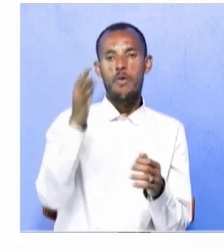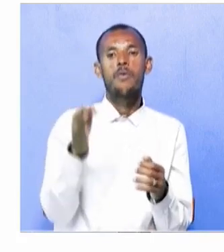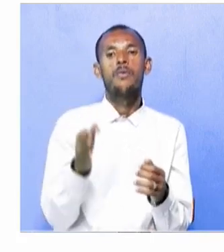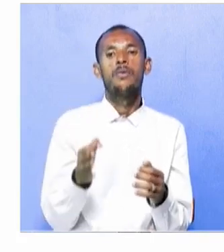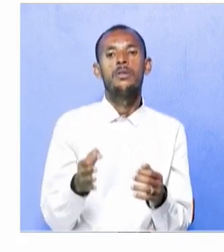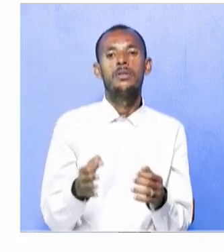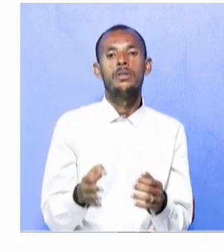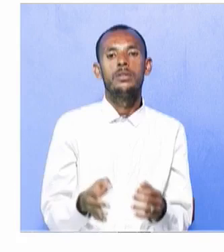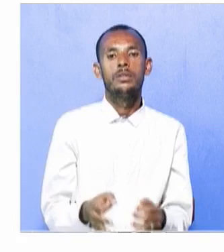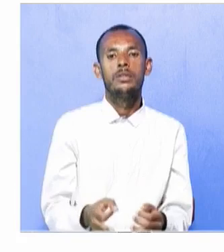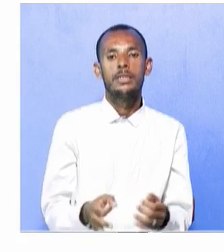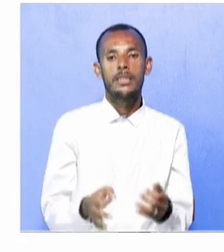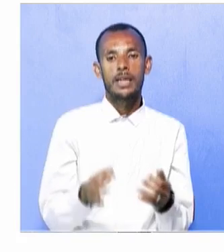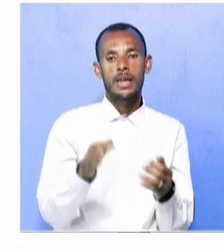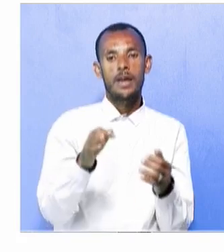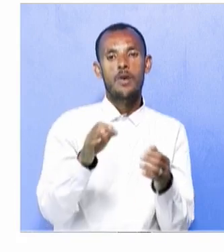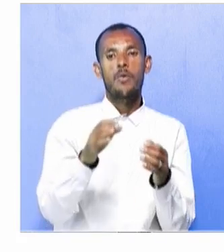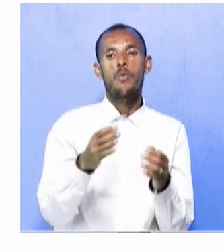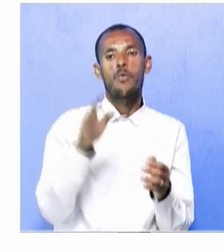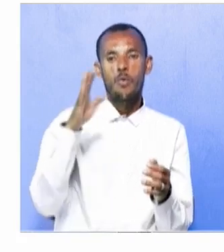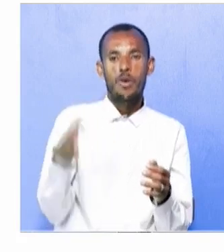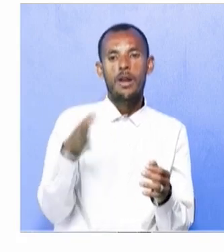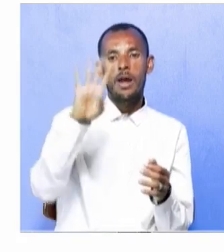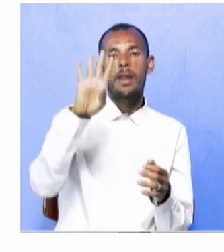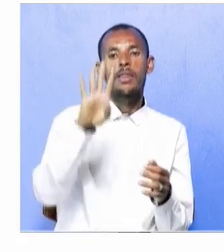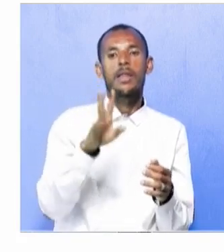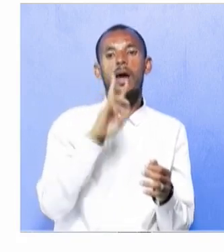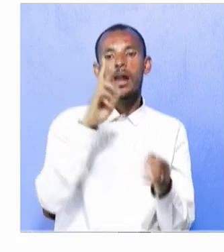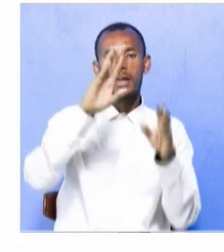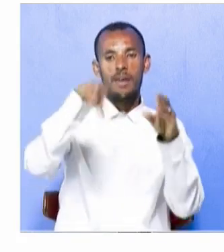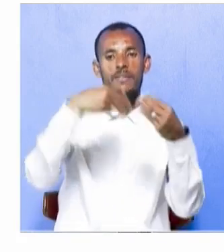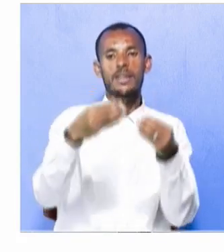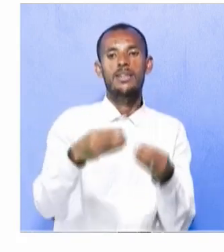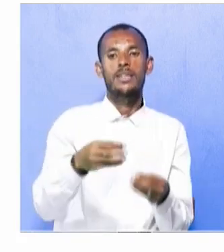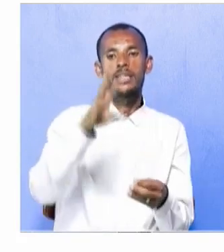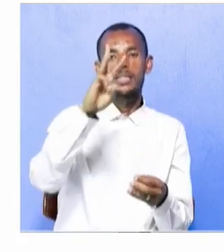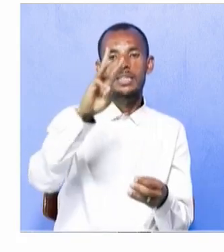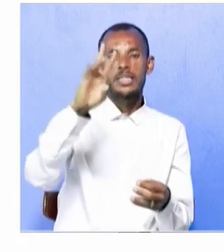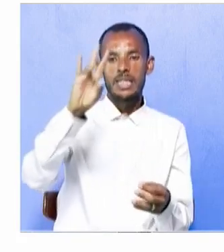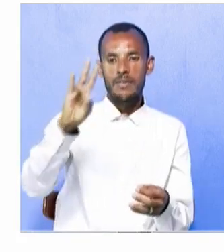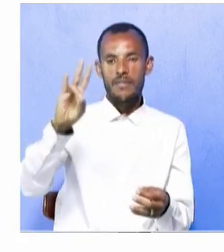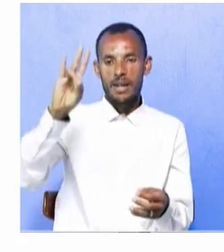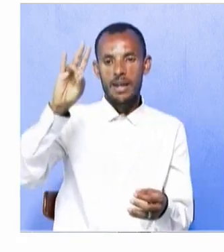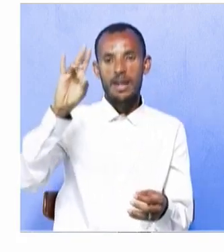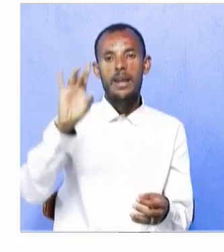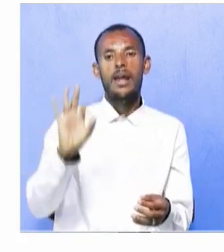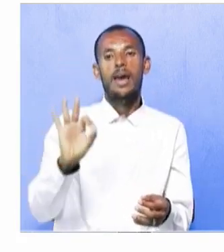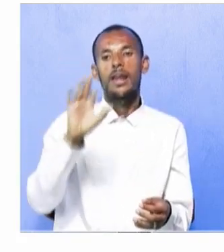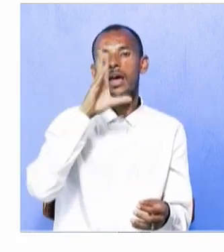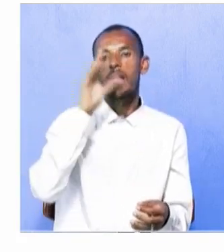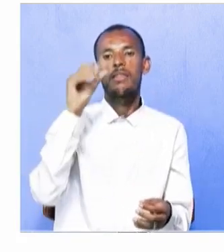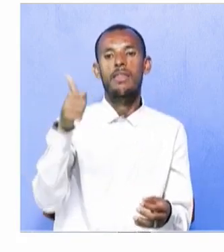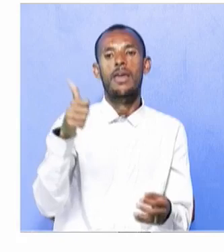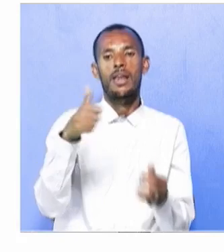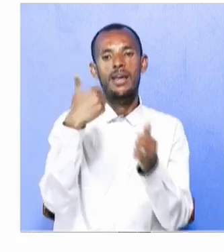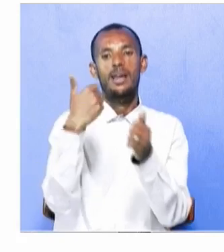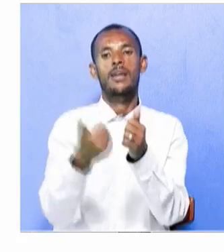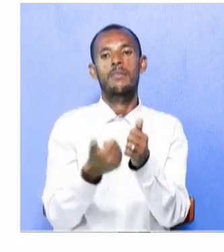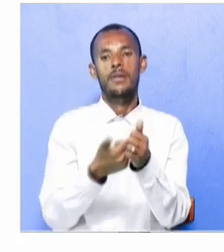of a certain quadrilateral are given 6, 7, 9, and 10 centimeter